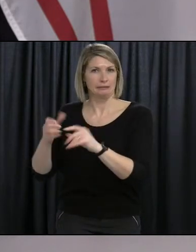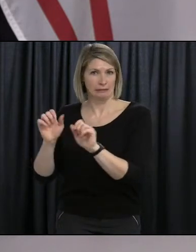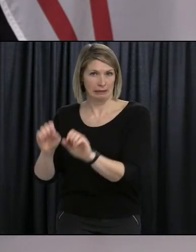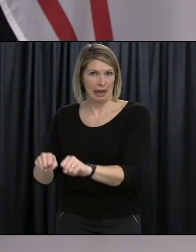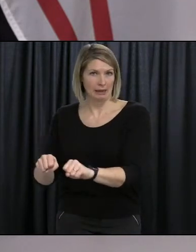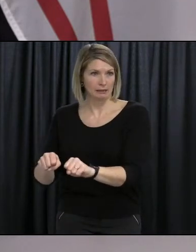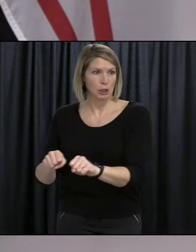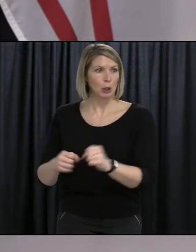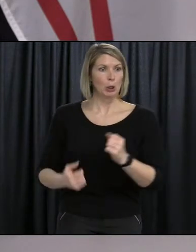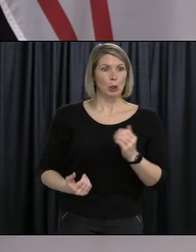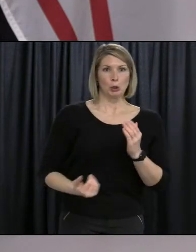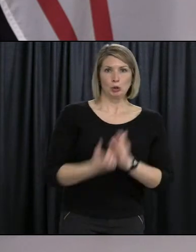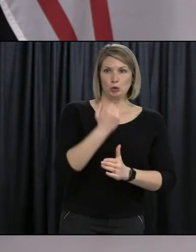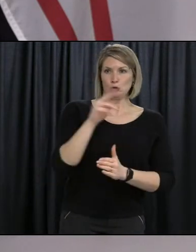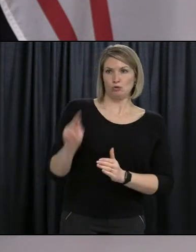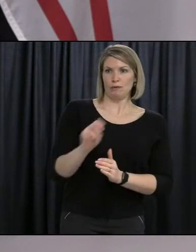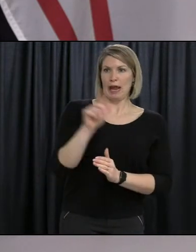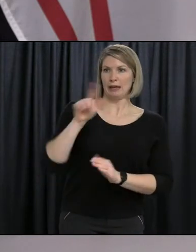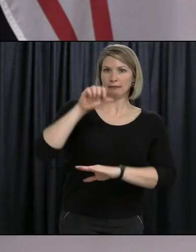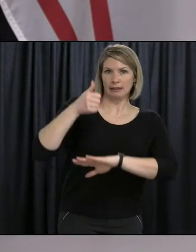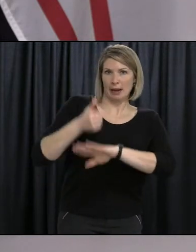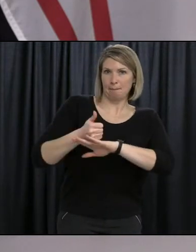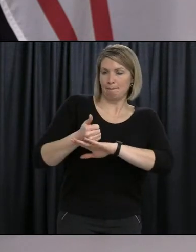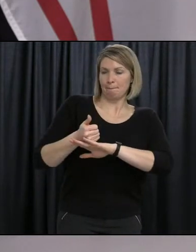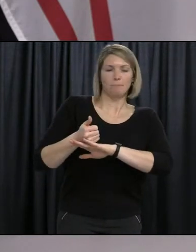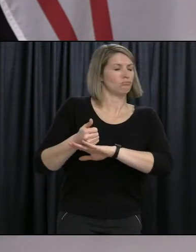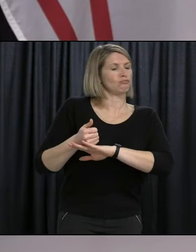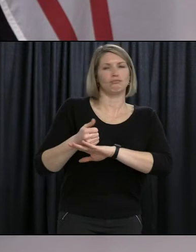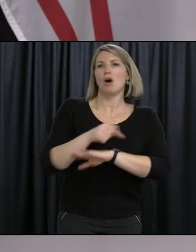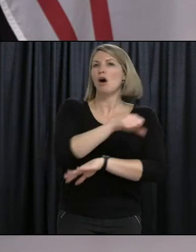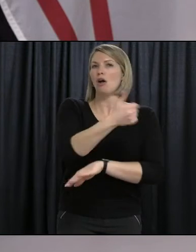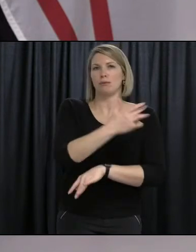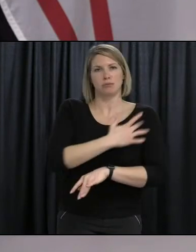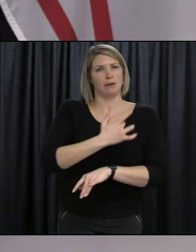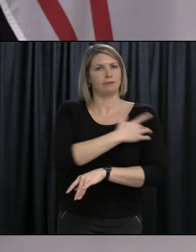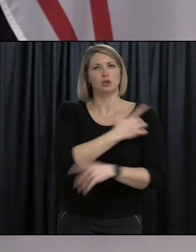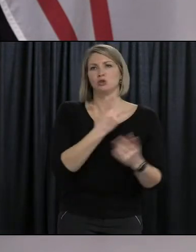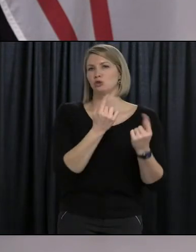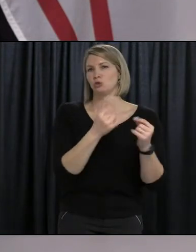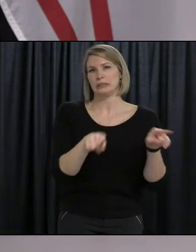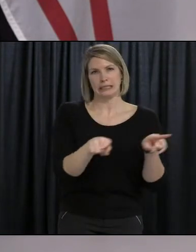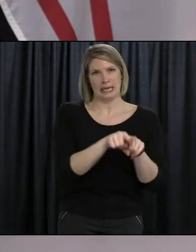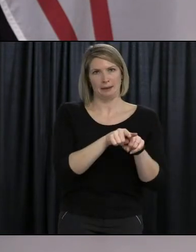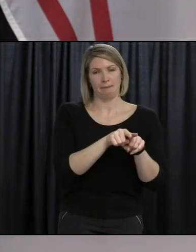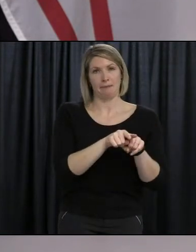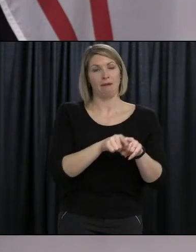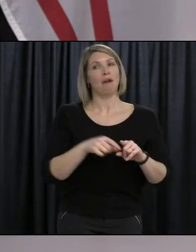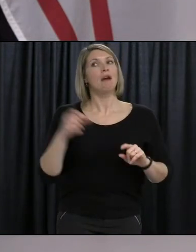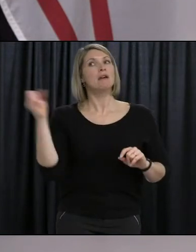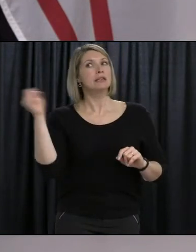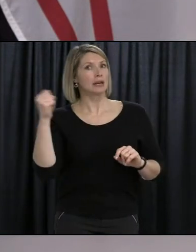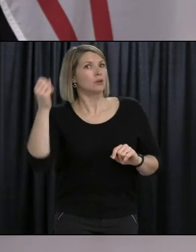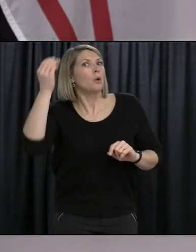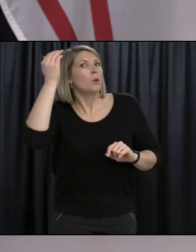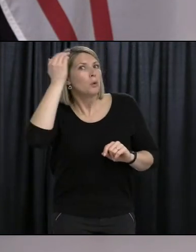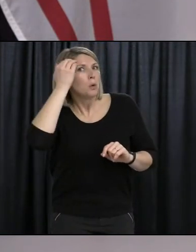or unique to us. So certainly I'm aware that that is